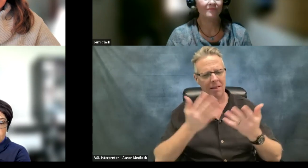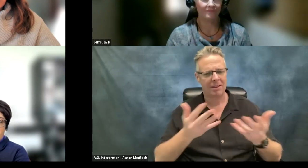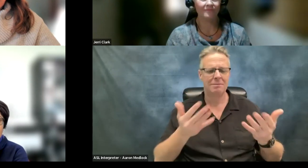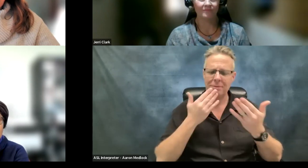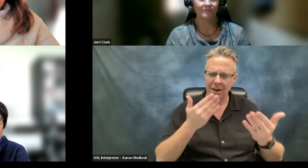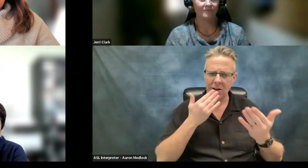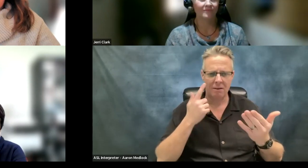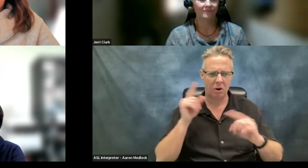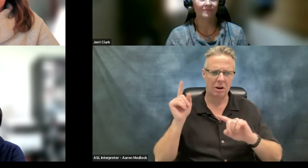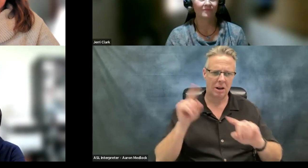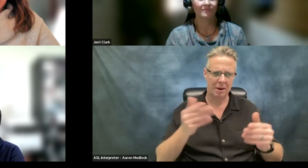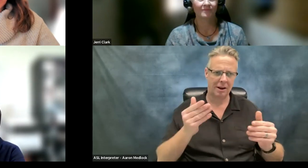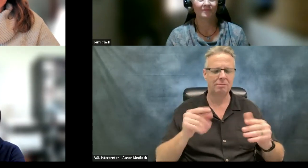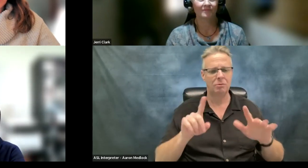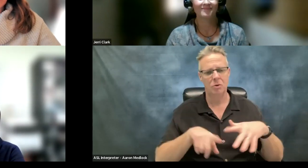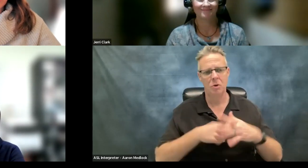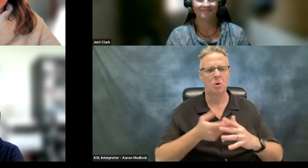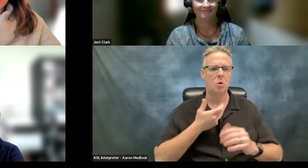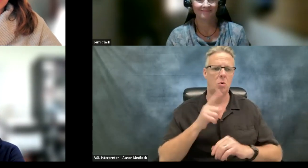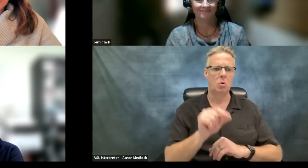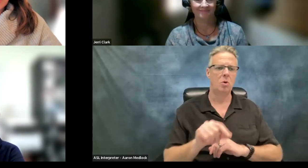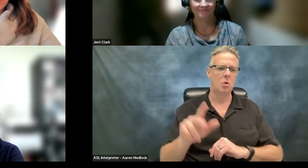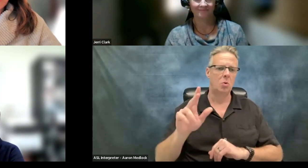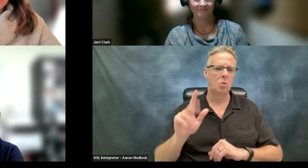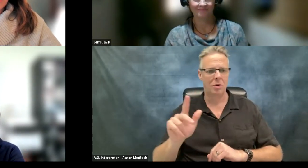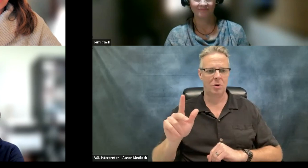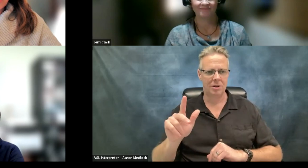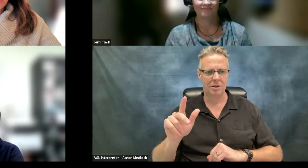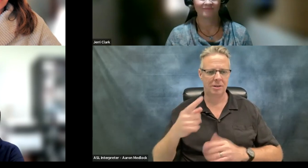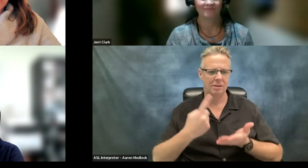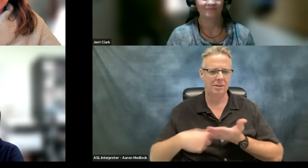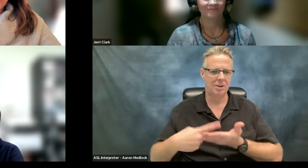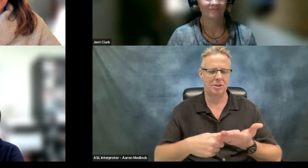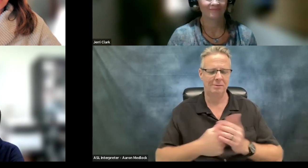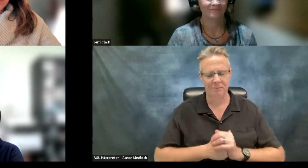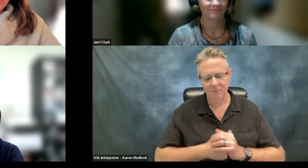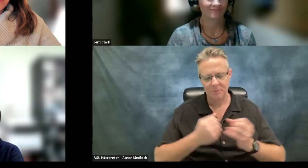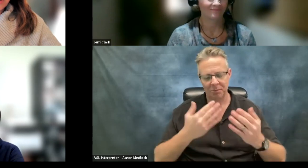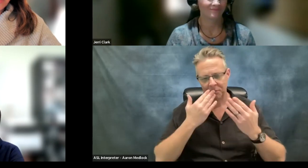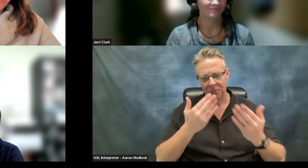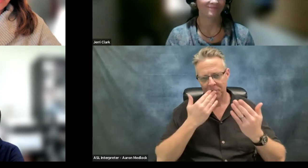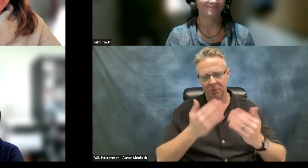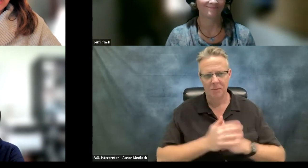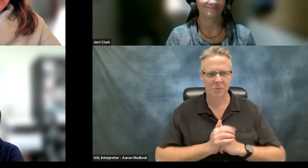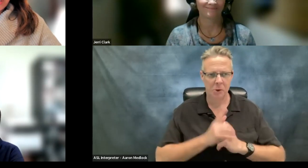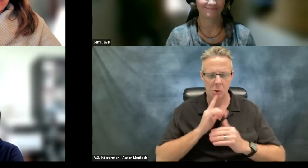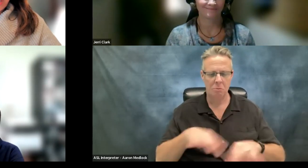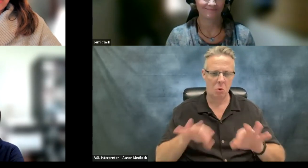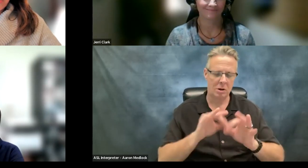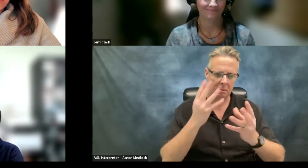today and for kicking off our 2023 discussion so importantly and beautifully.